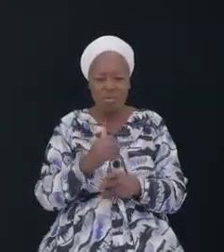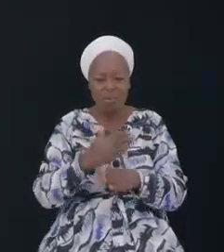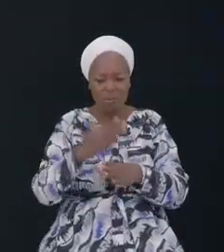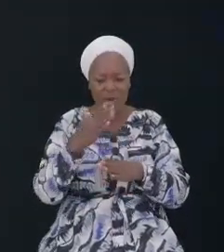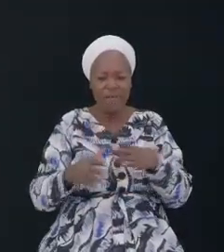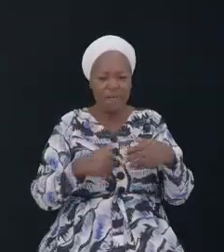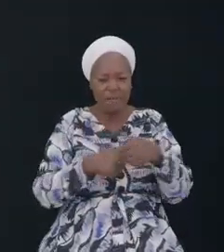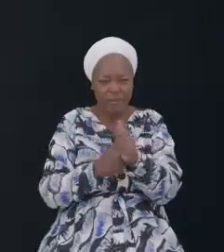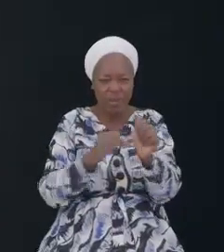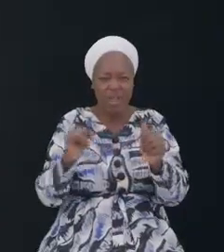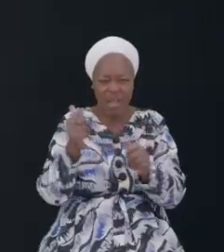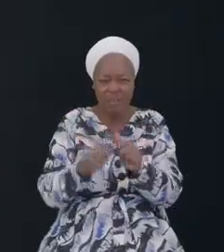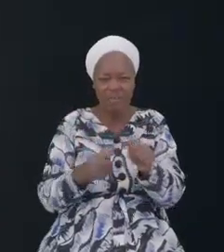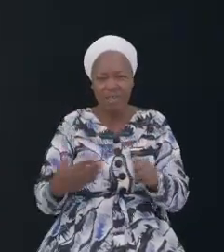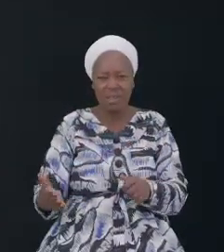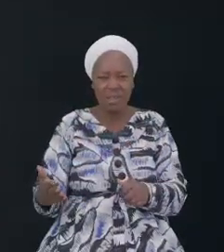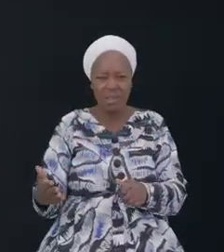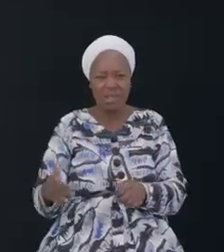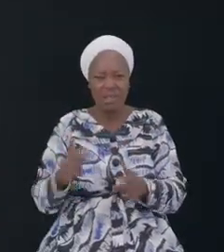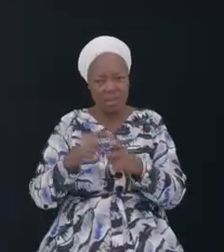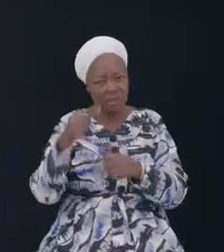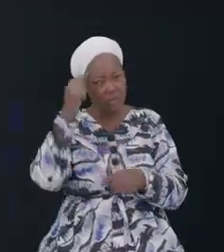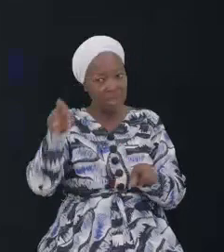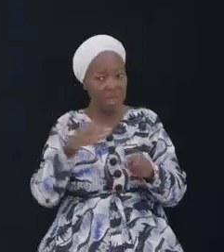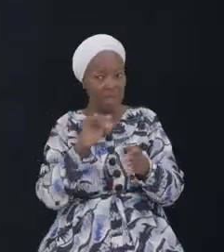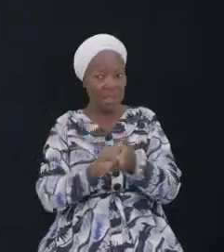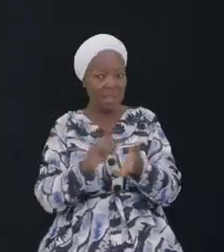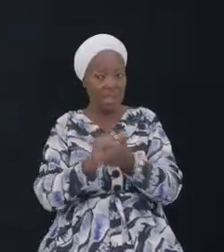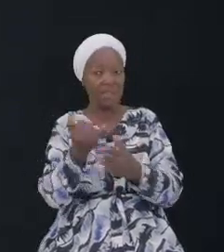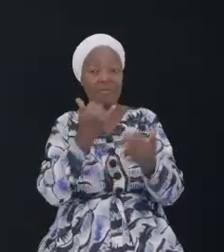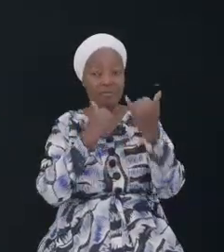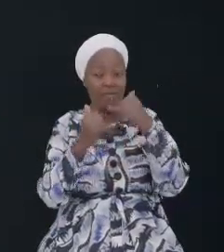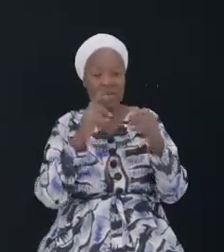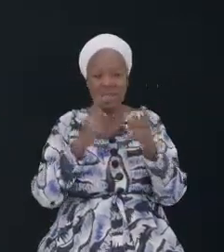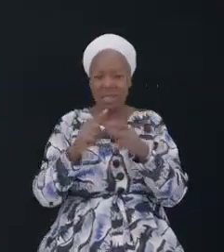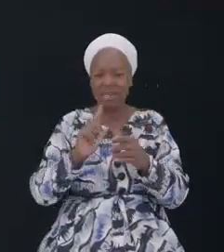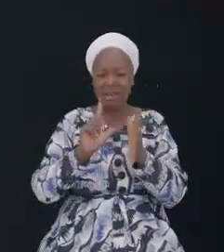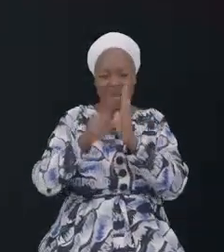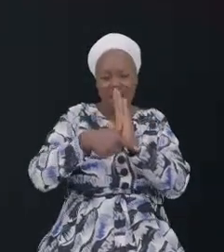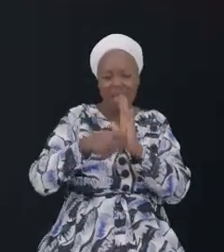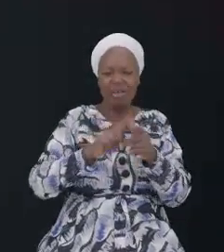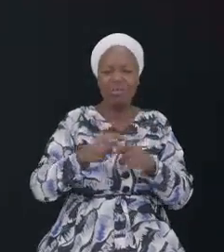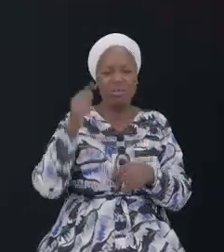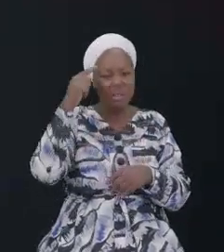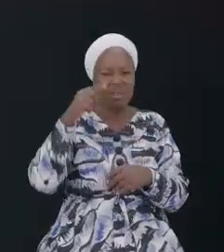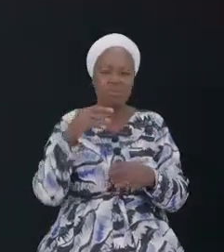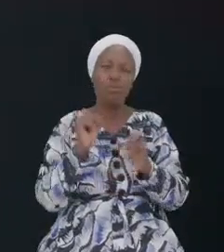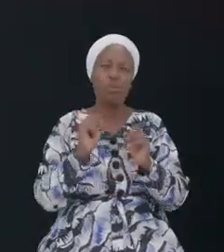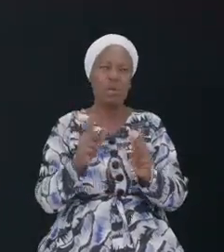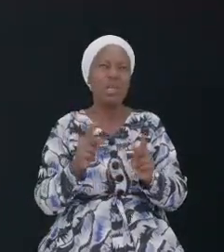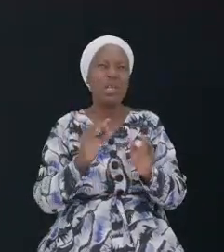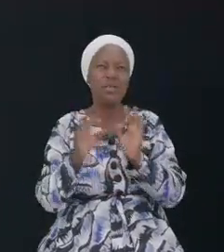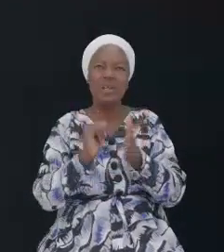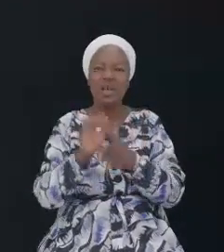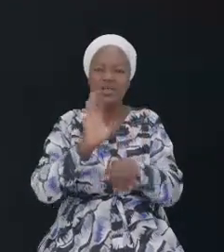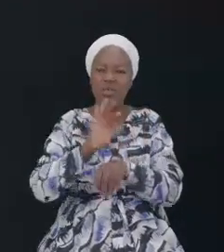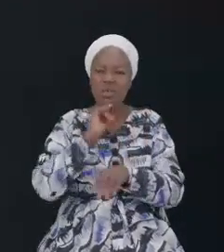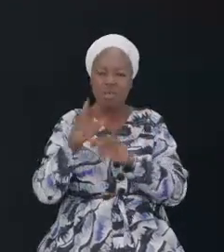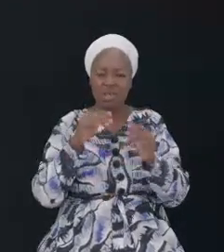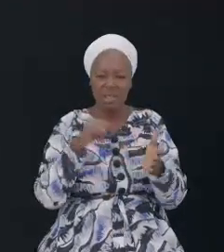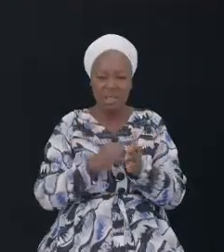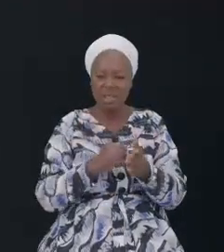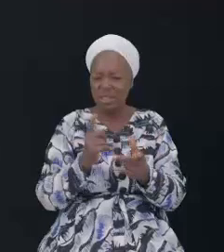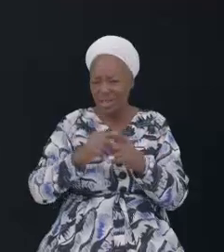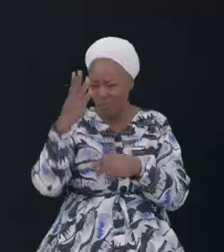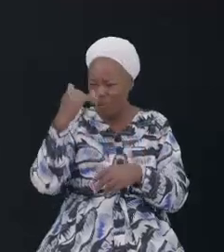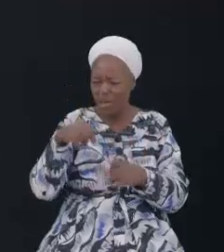following everything. You think like that at first. And then later you think, okay, if that church is doing that, why are we not